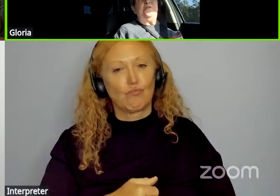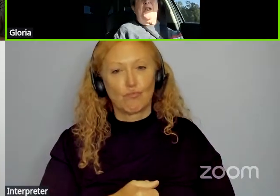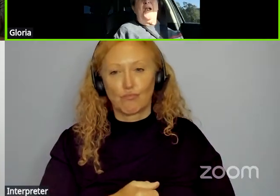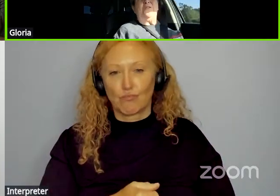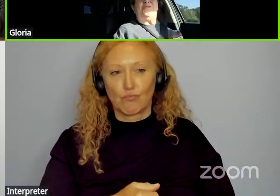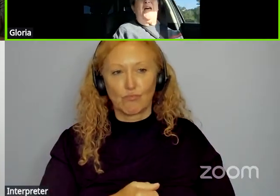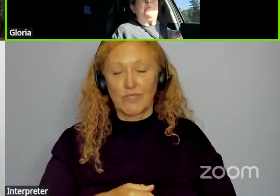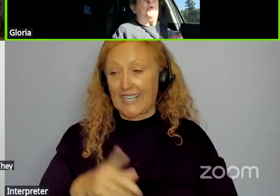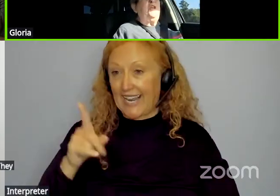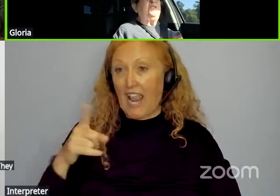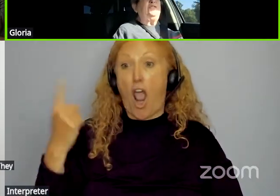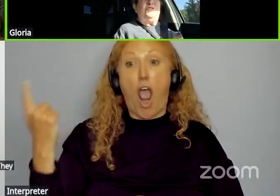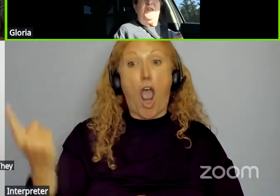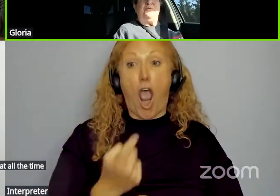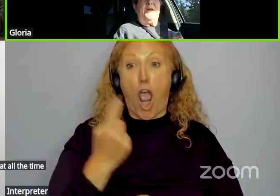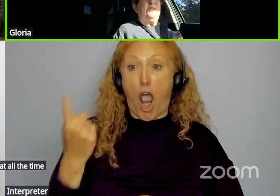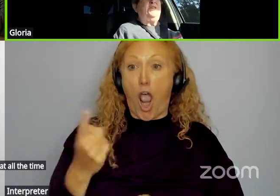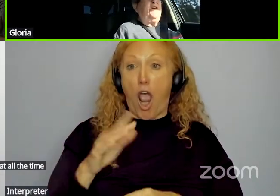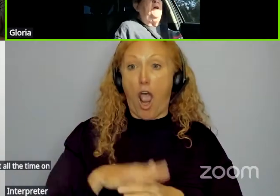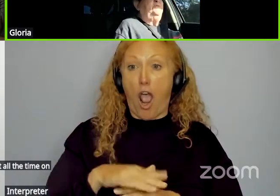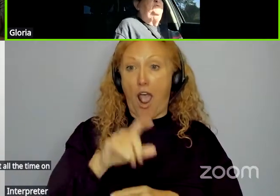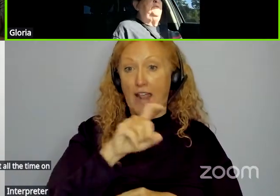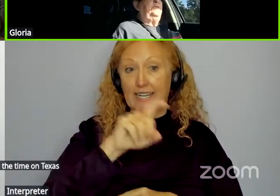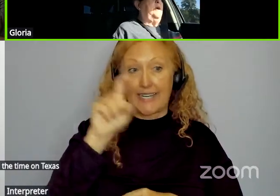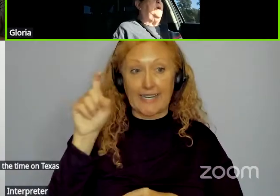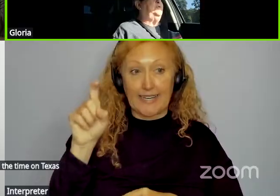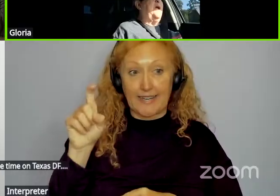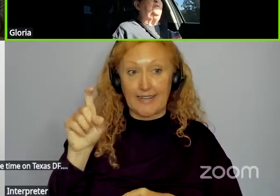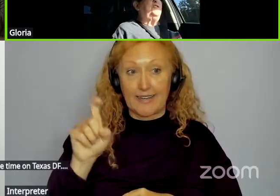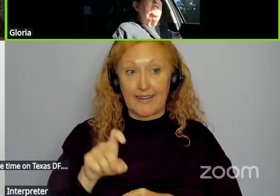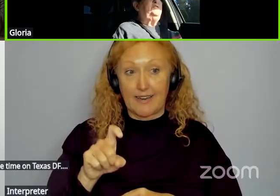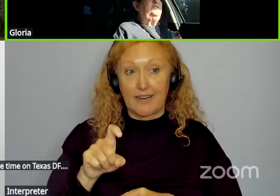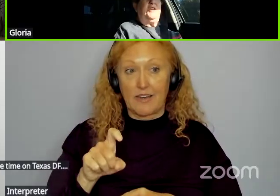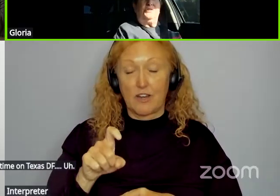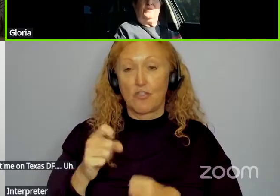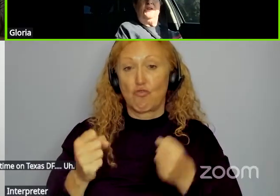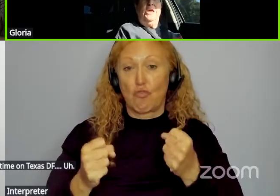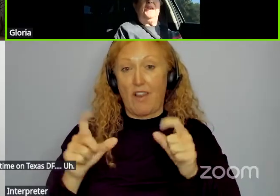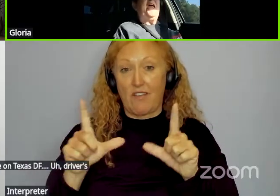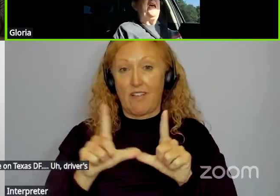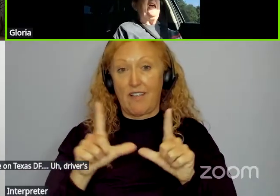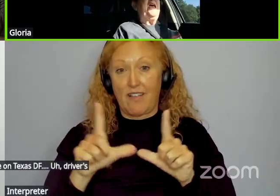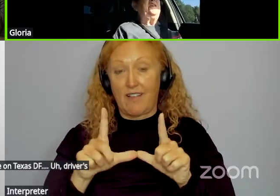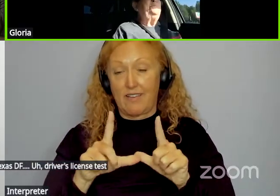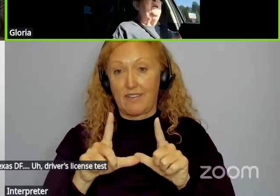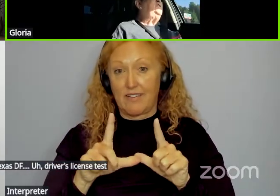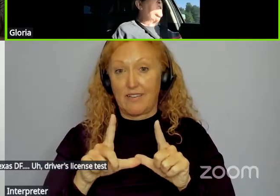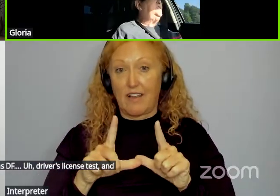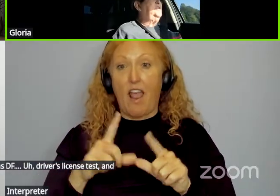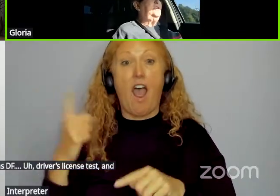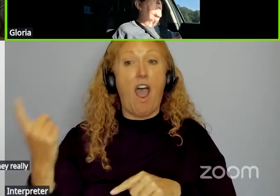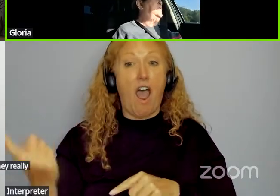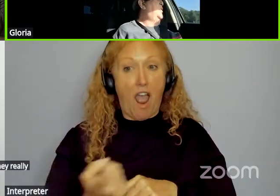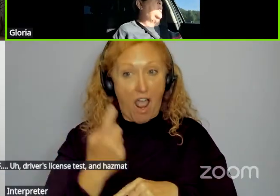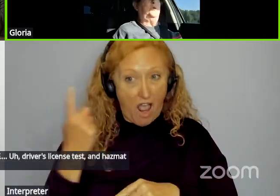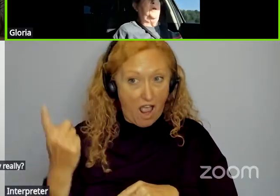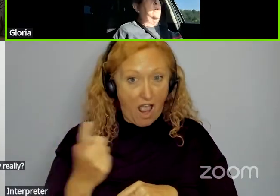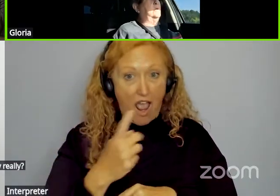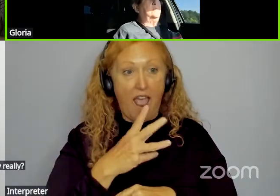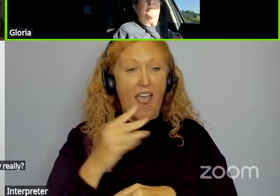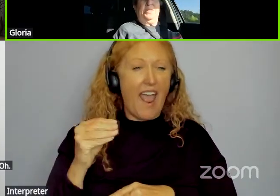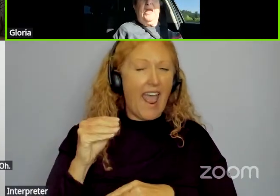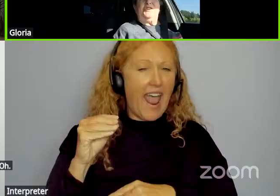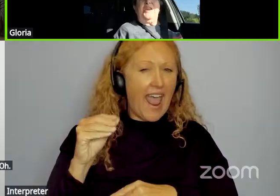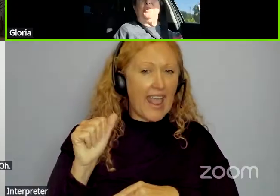They do that all the time on Texas driver's license test. and Really? hazmat test. Oh